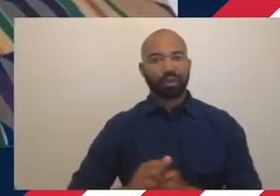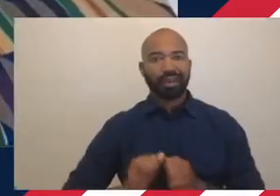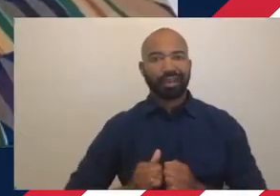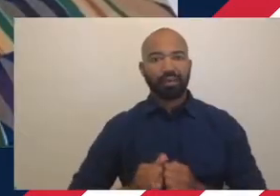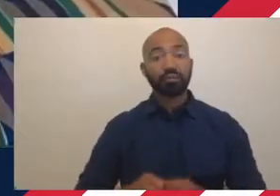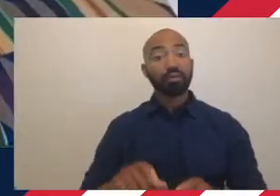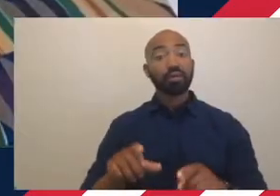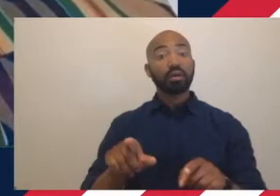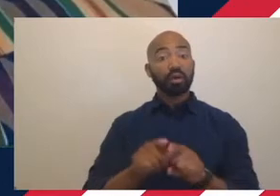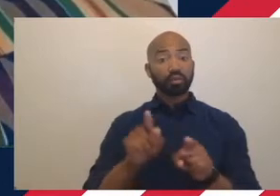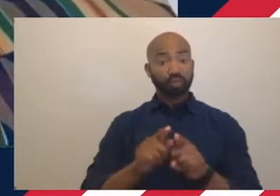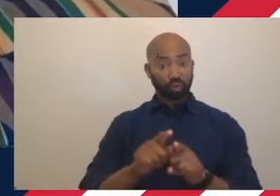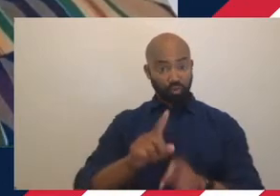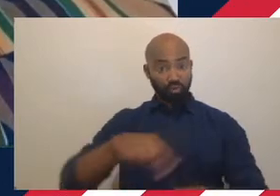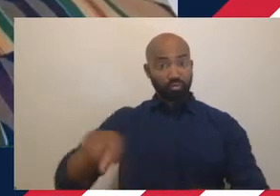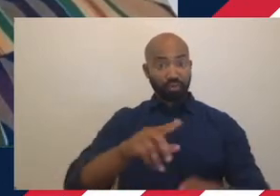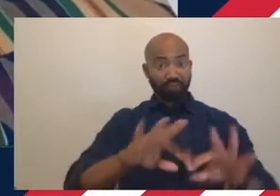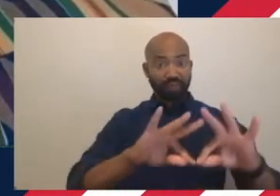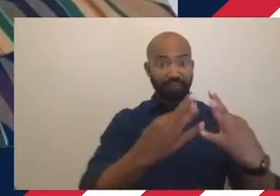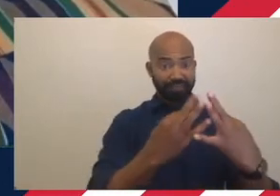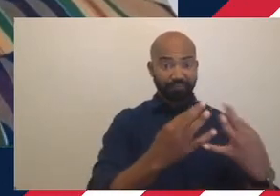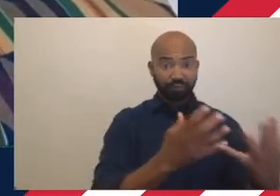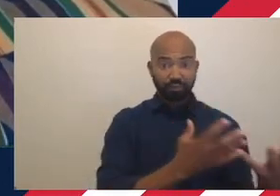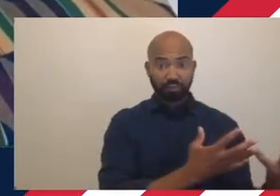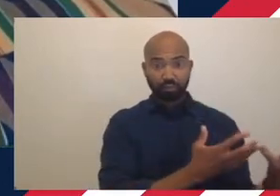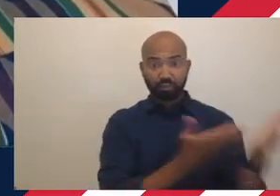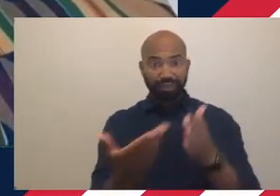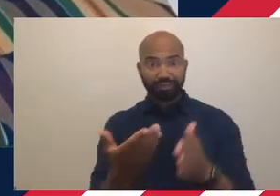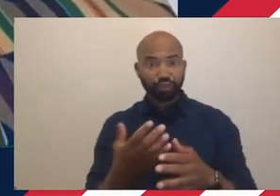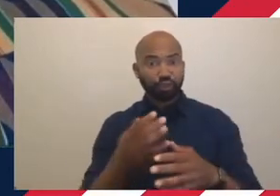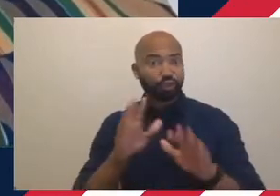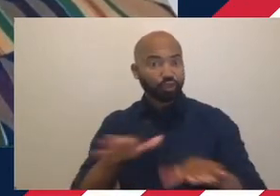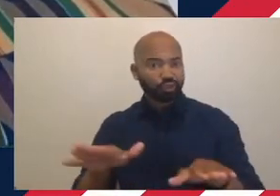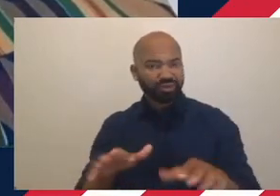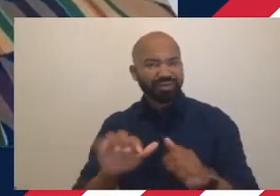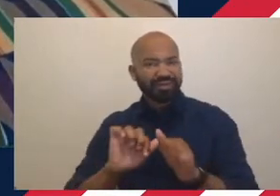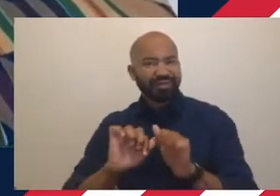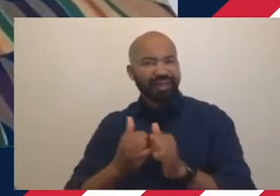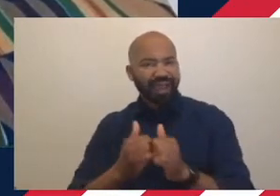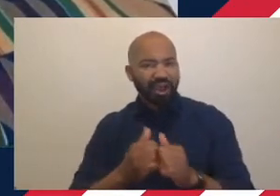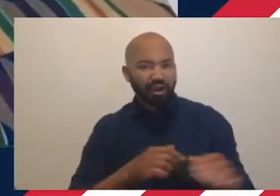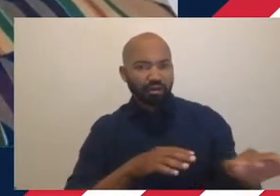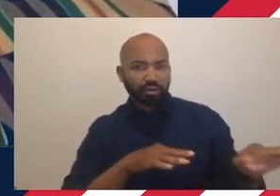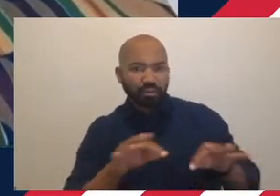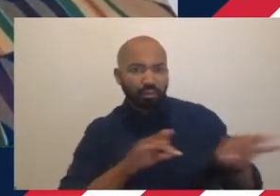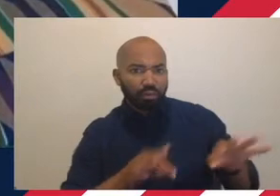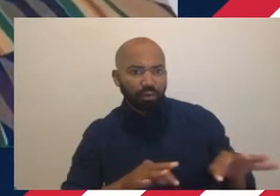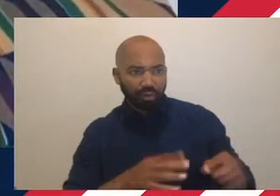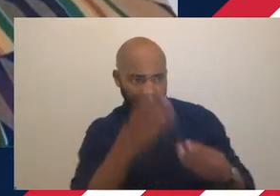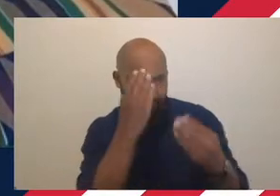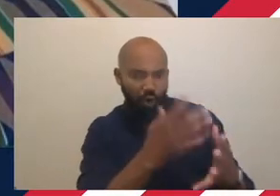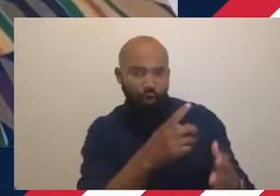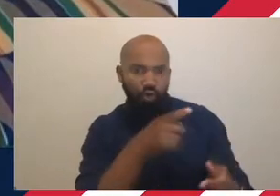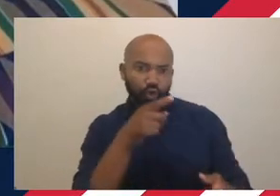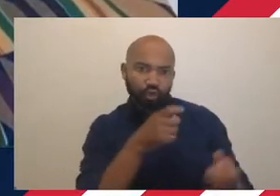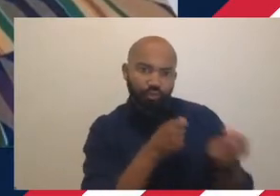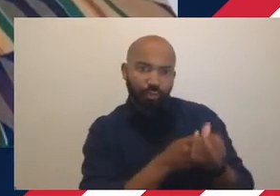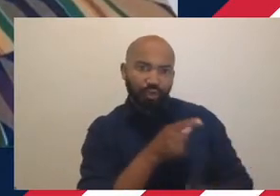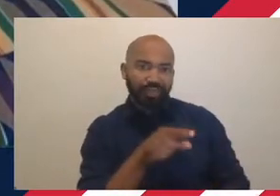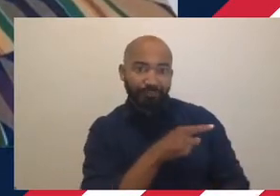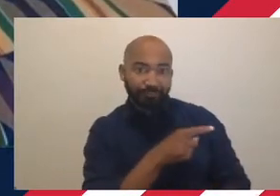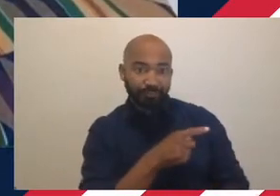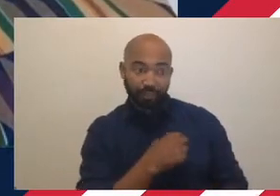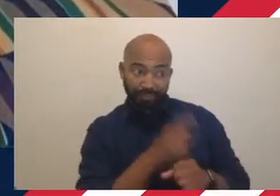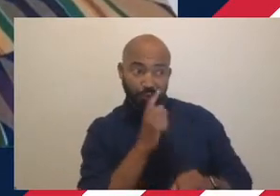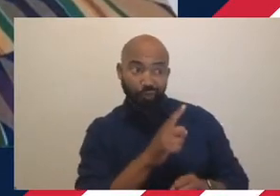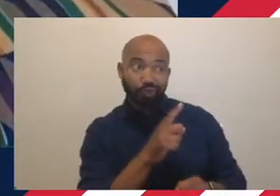families really understand and know that we're there for them so that they can safely go to work, but that